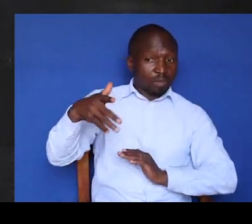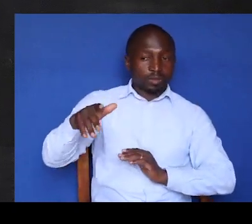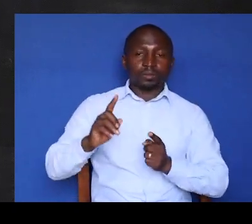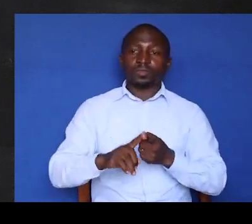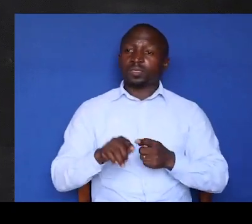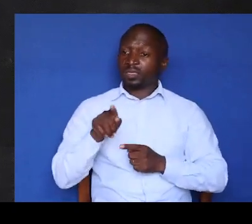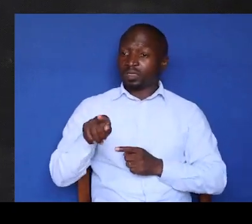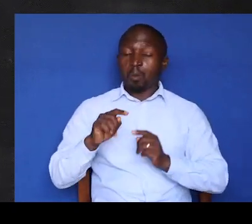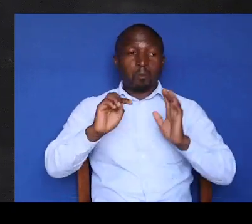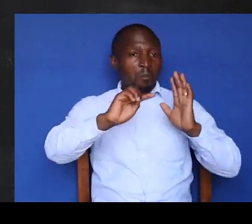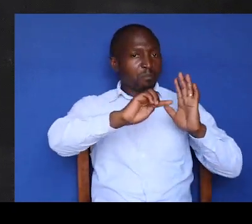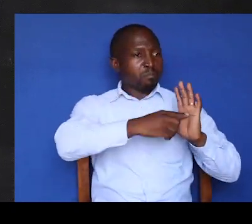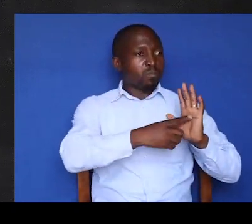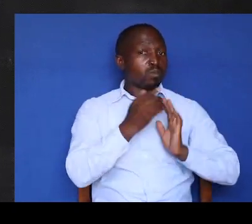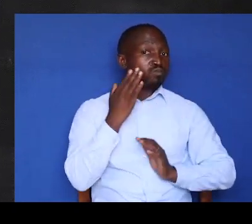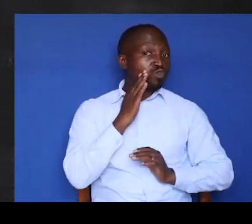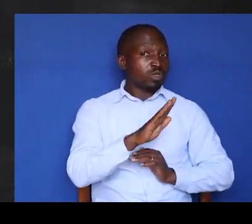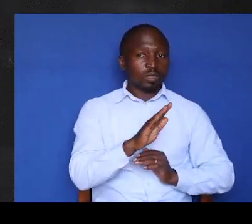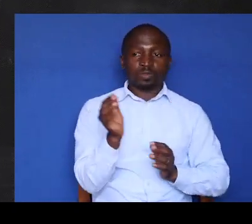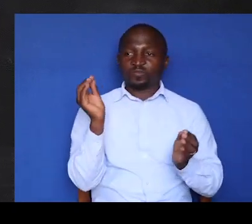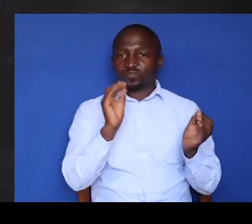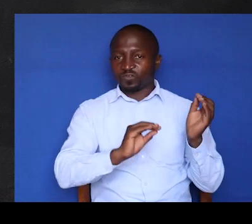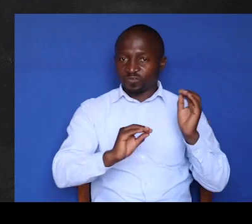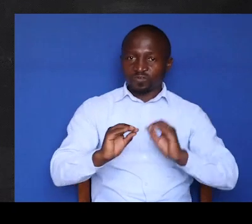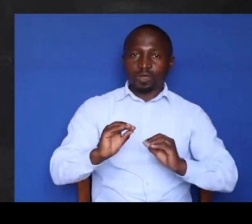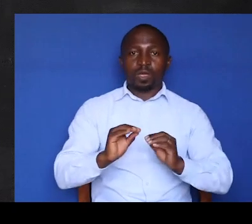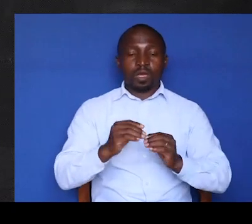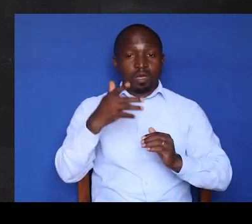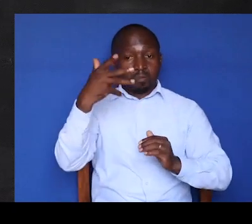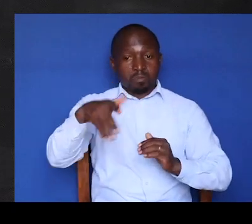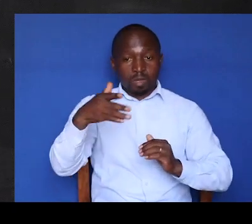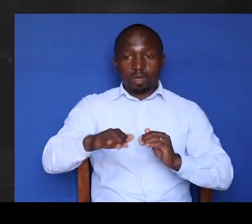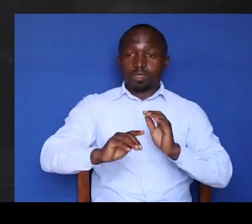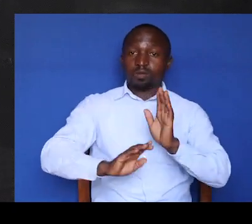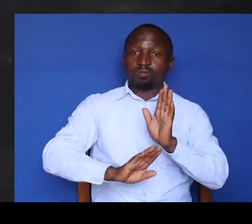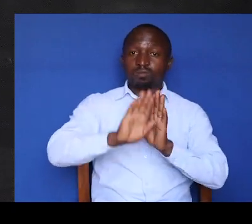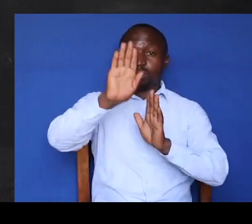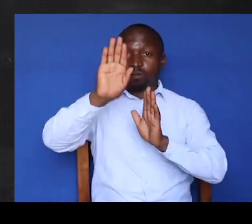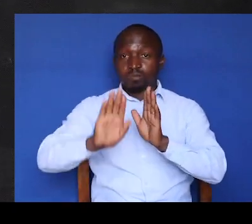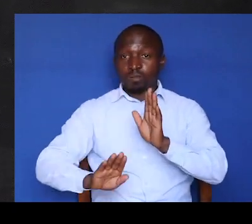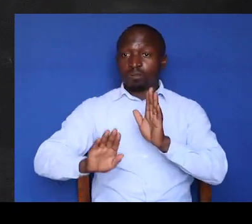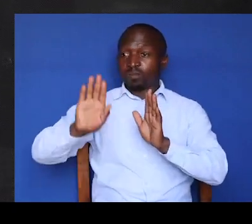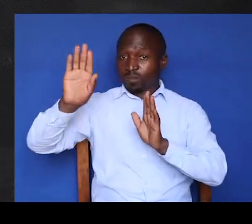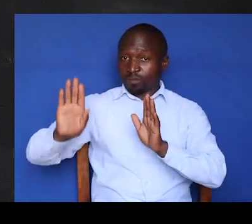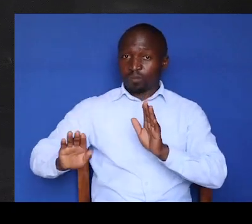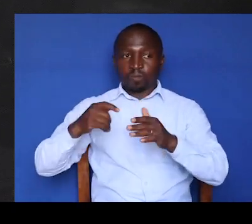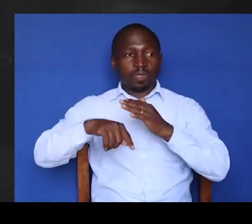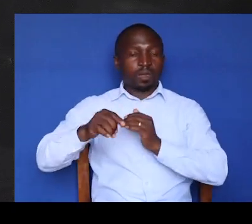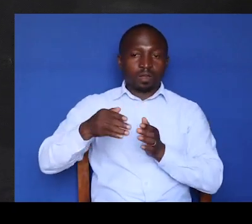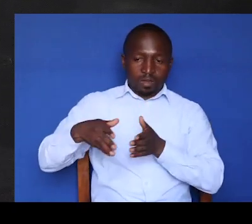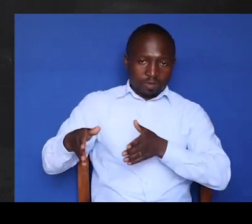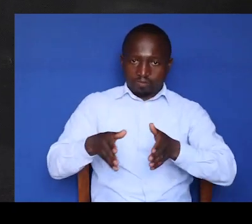another ideal factor influencing the fluctuation of water volume in the river